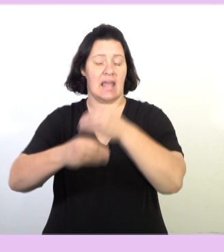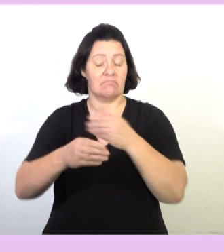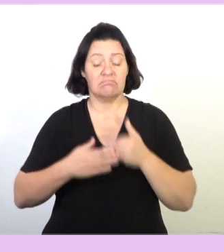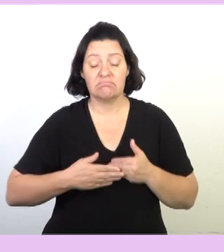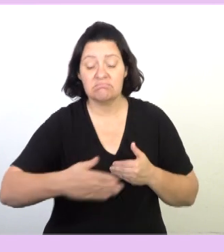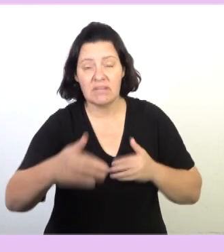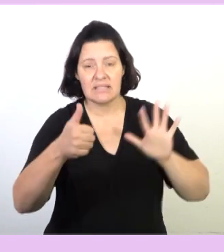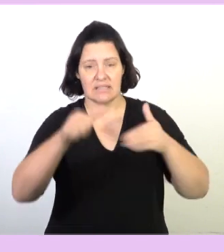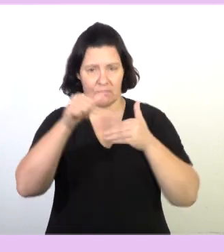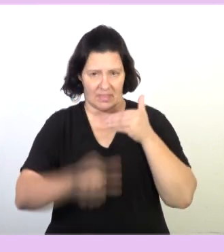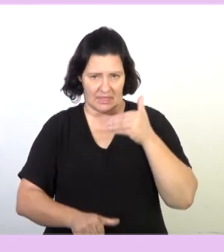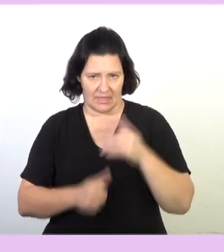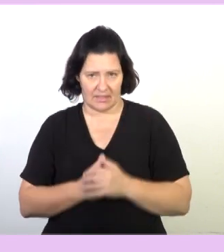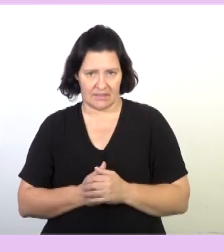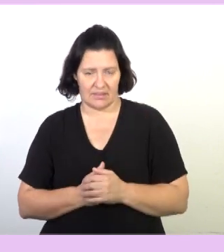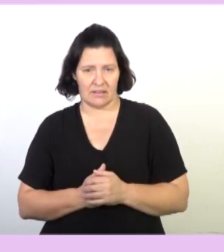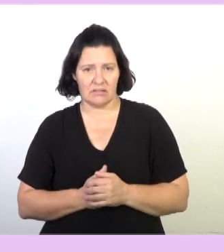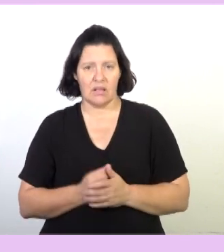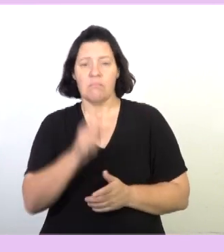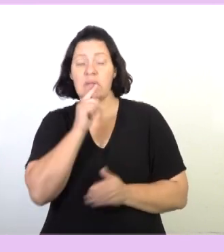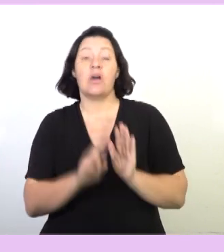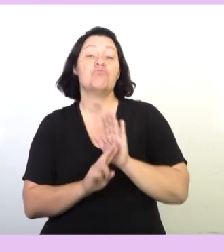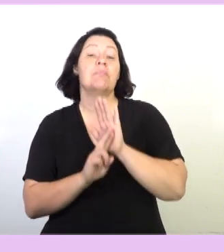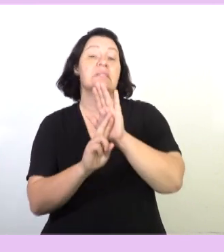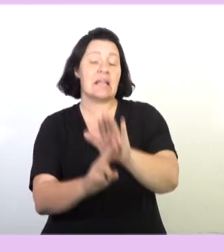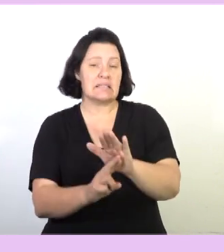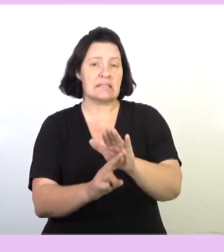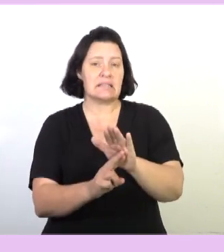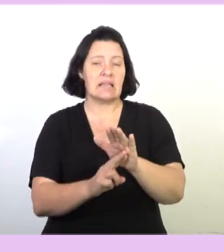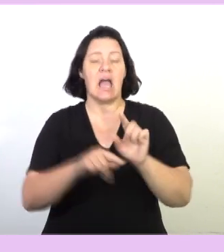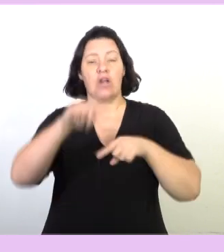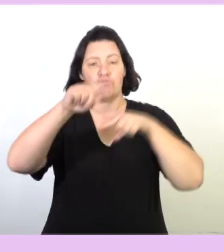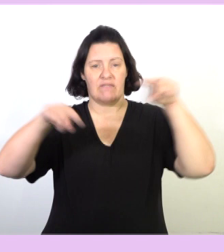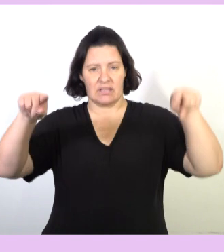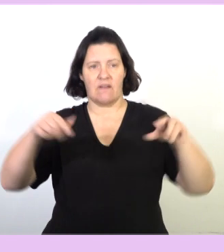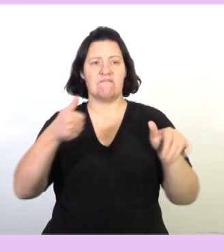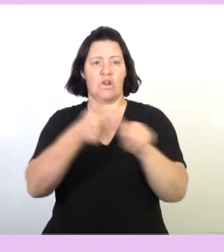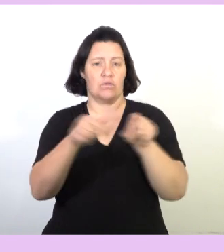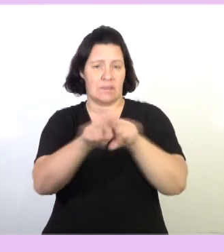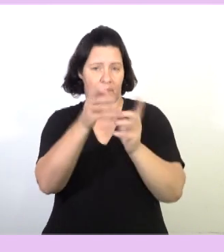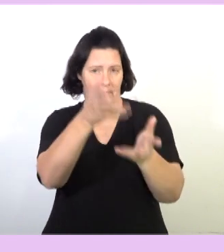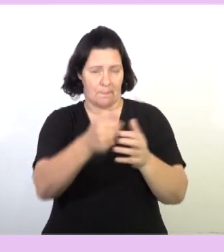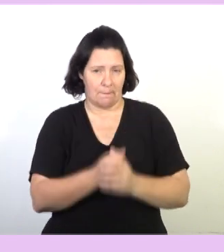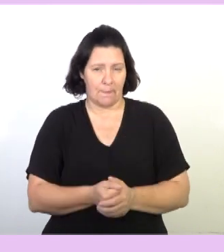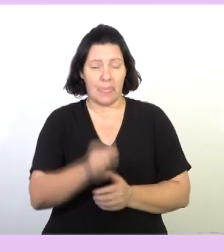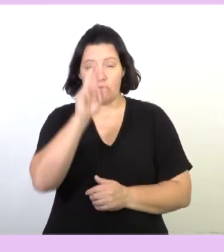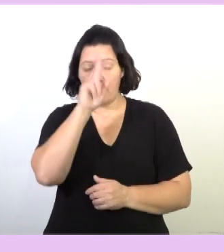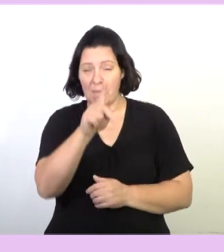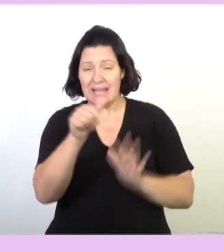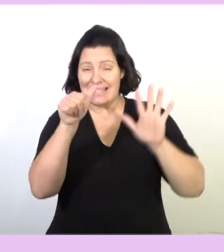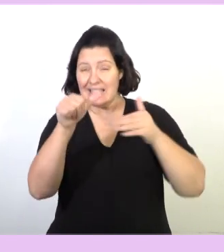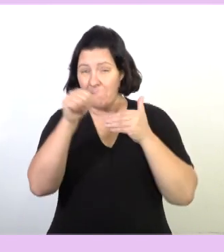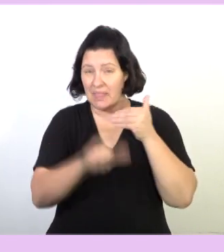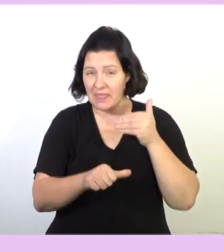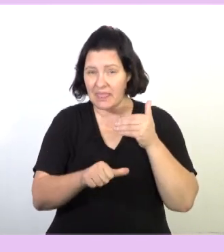months. This scenario can be represented graphically as follows. So remember, in